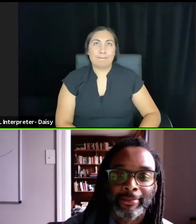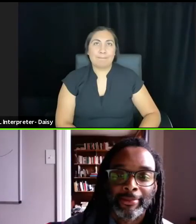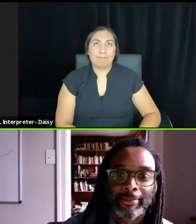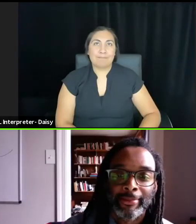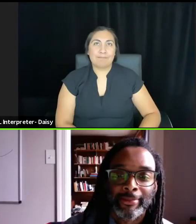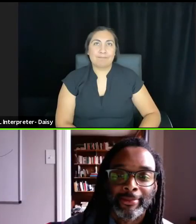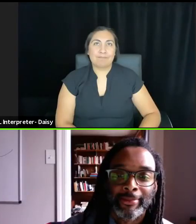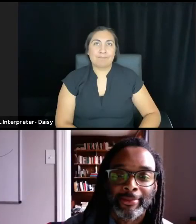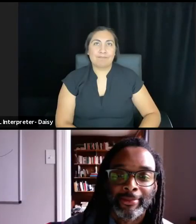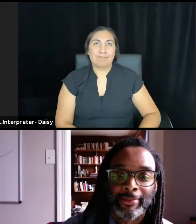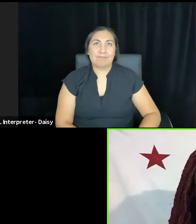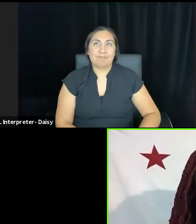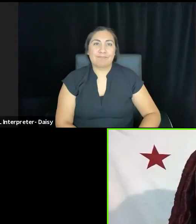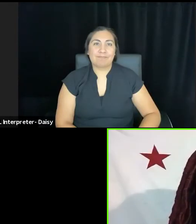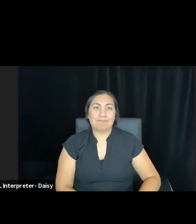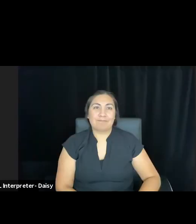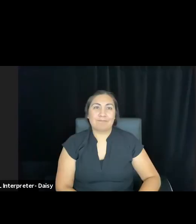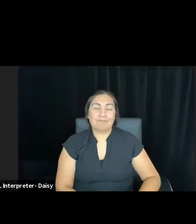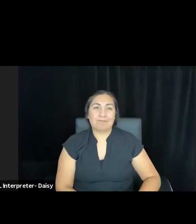Okay. Hello.